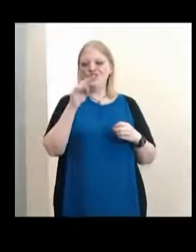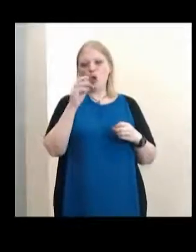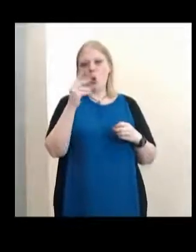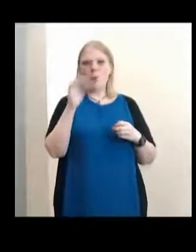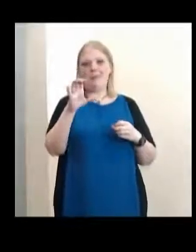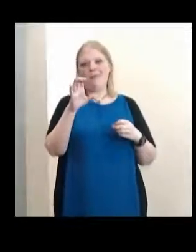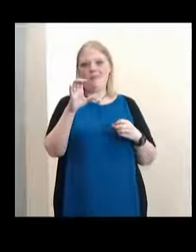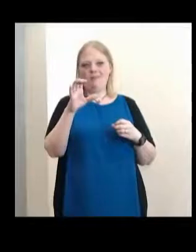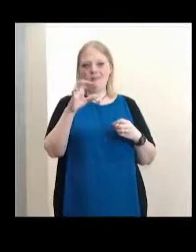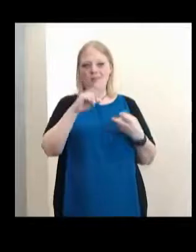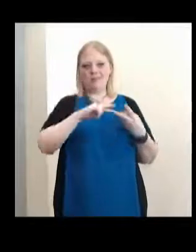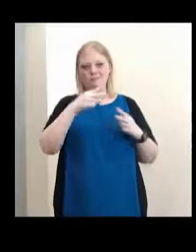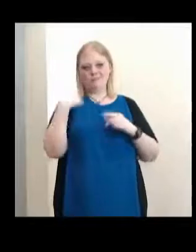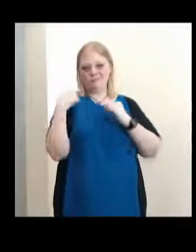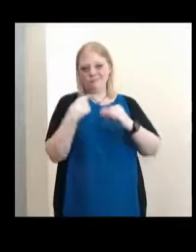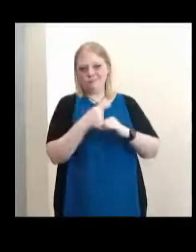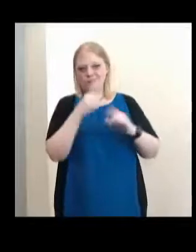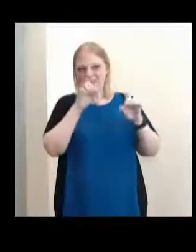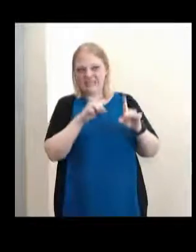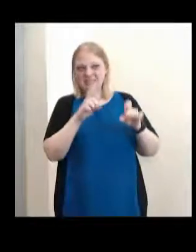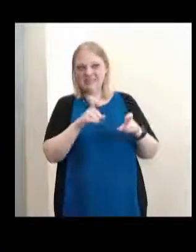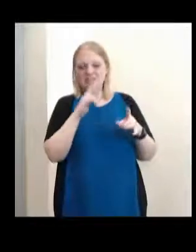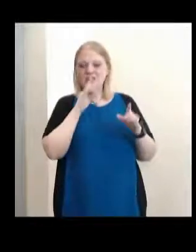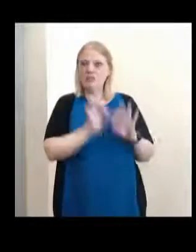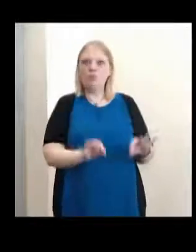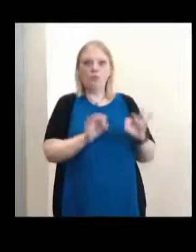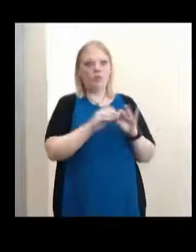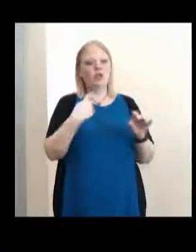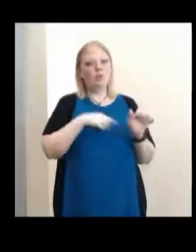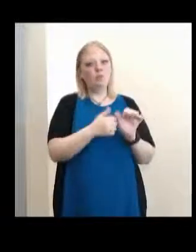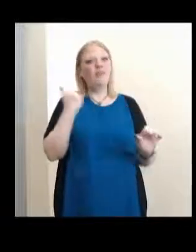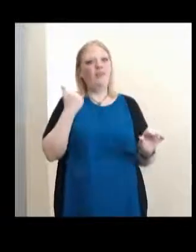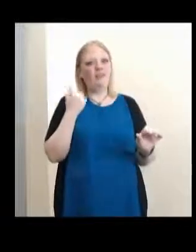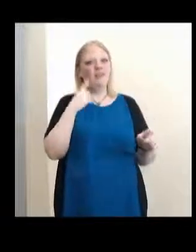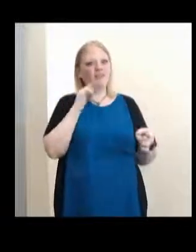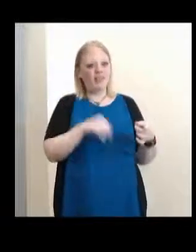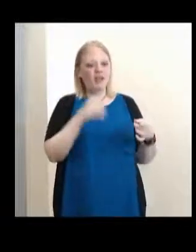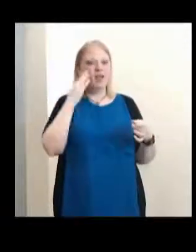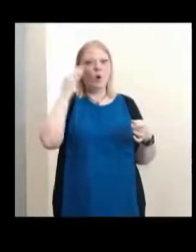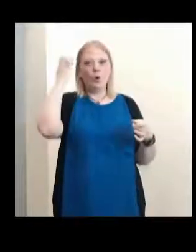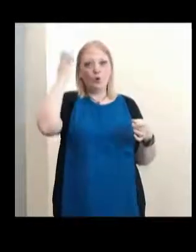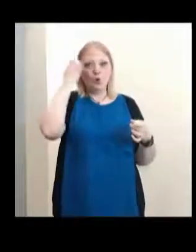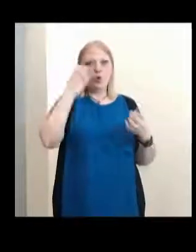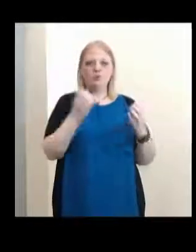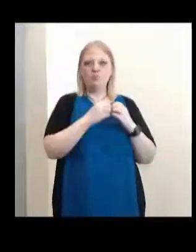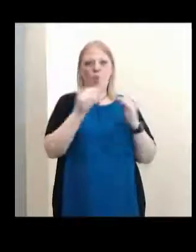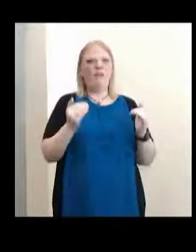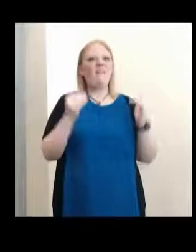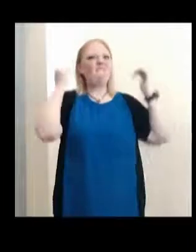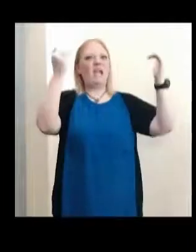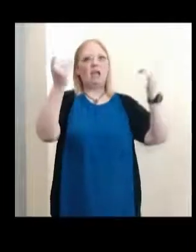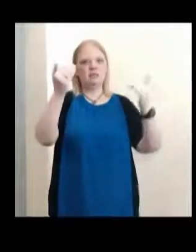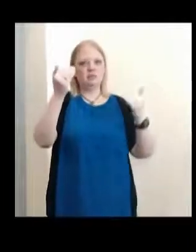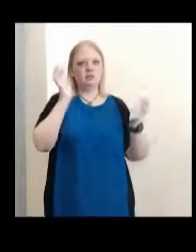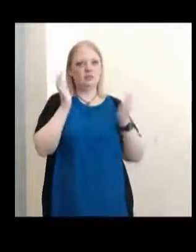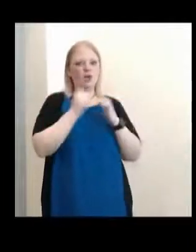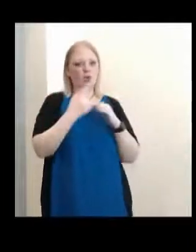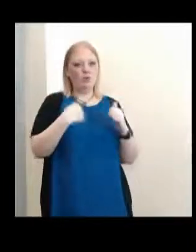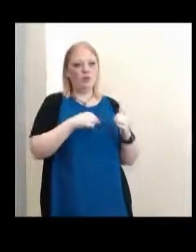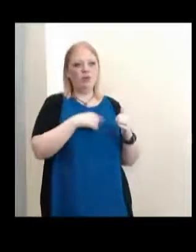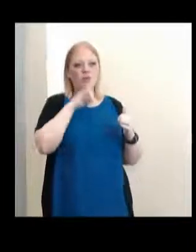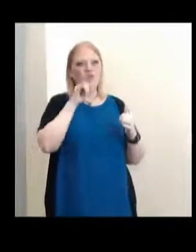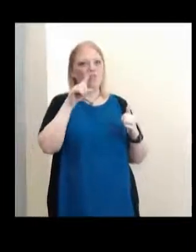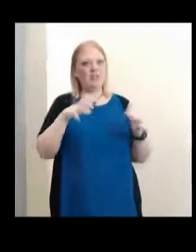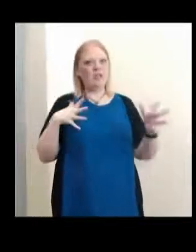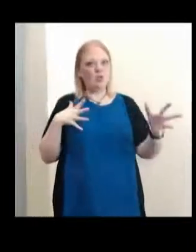these data. It is vital, you are right, and we're behind the ball for that. I know Europe is much more advanced in this than we are, and we really need